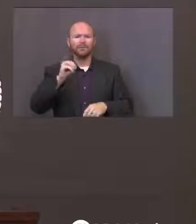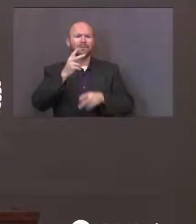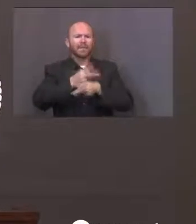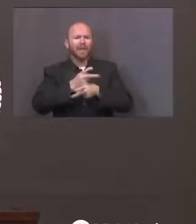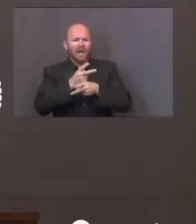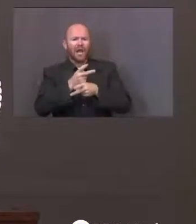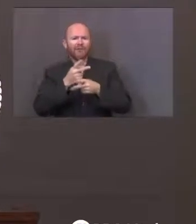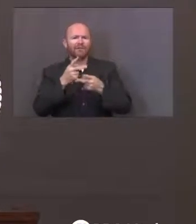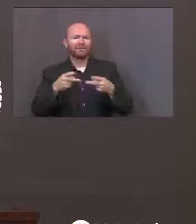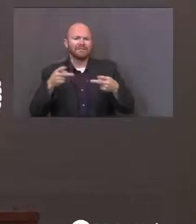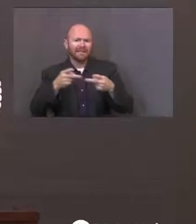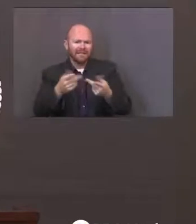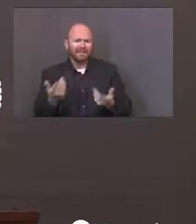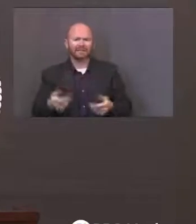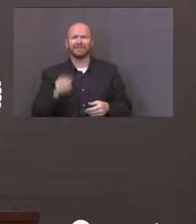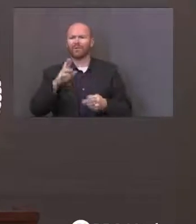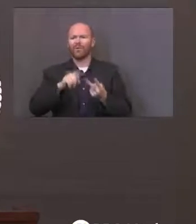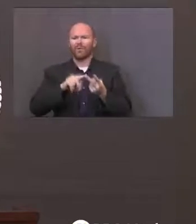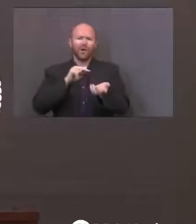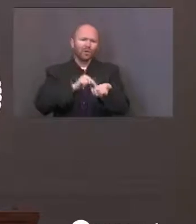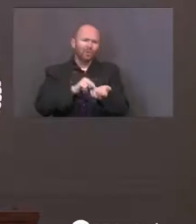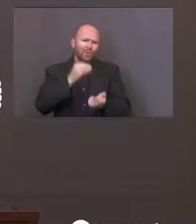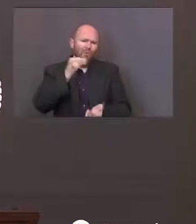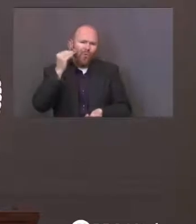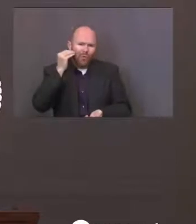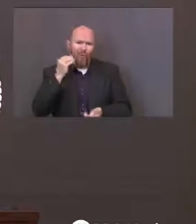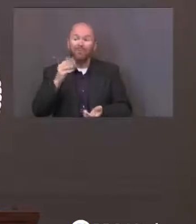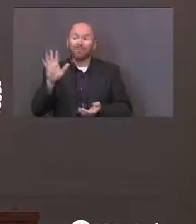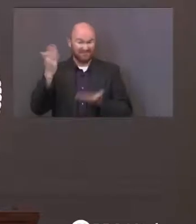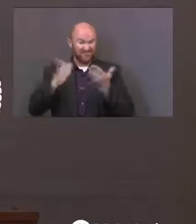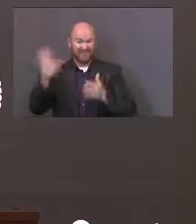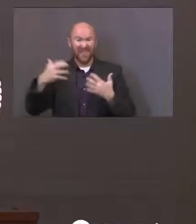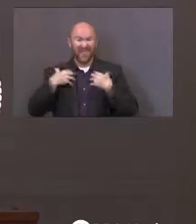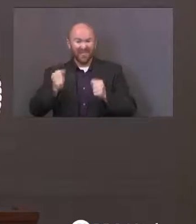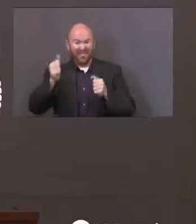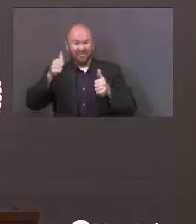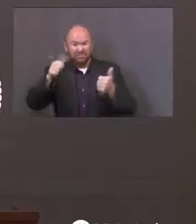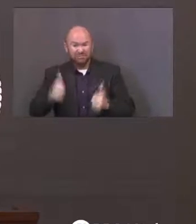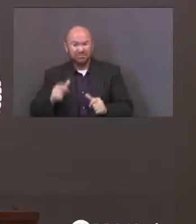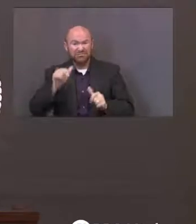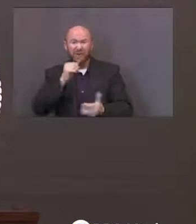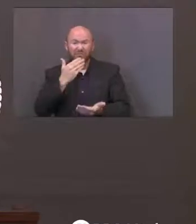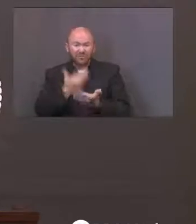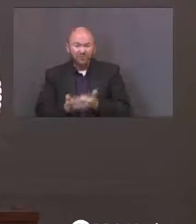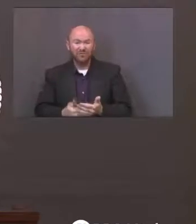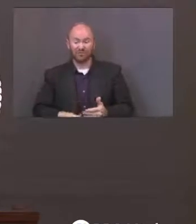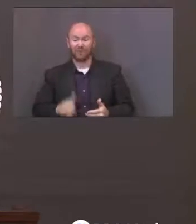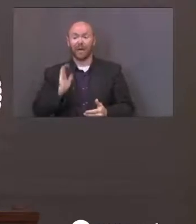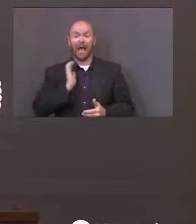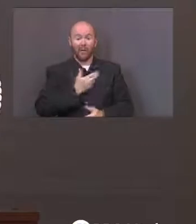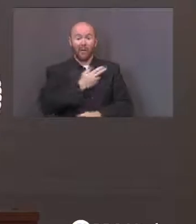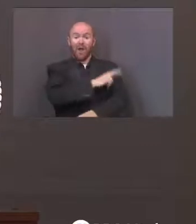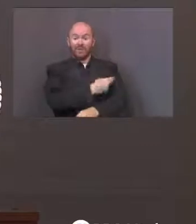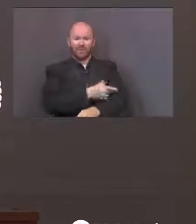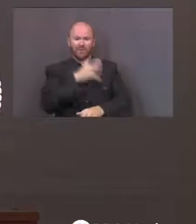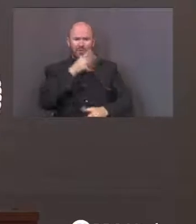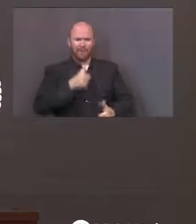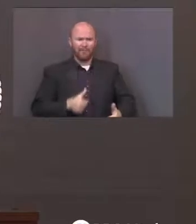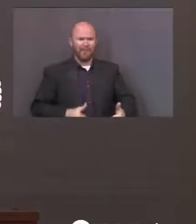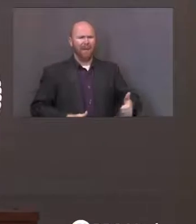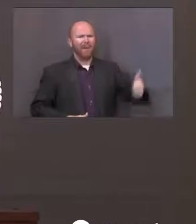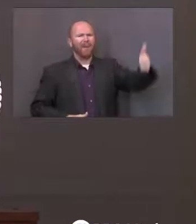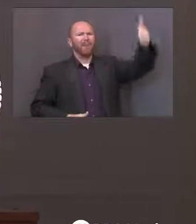with comorbidities, meaning other medical conditions, both our hospital utilization would probably skyrocket.